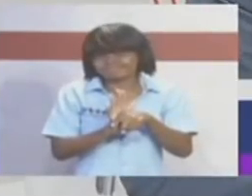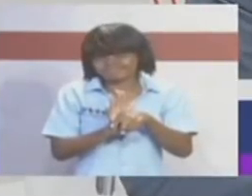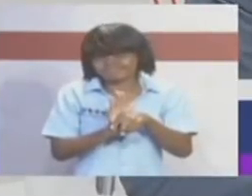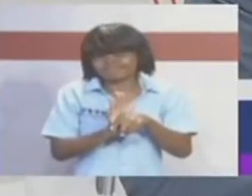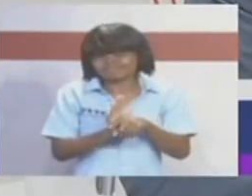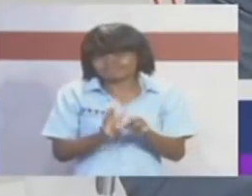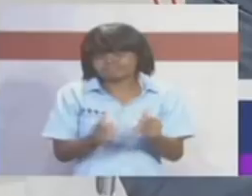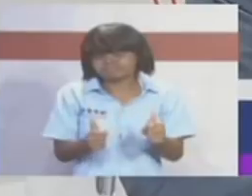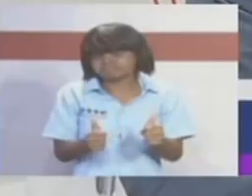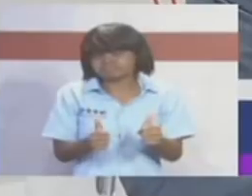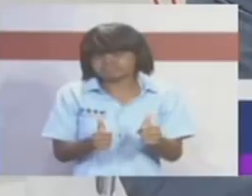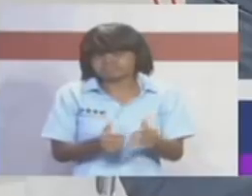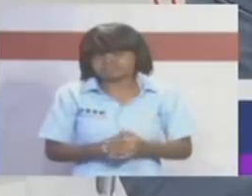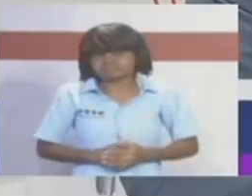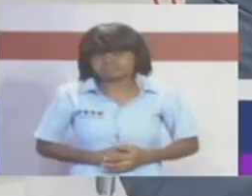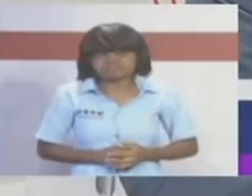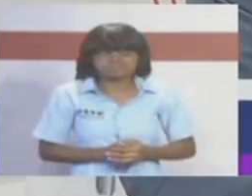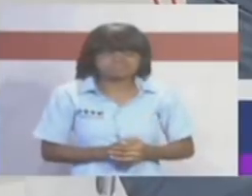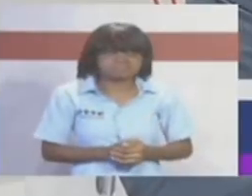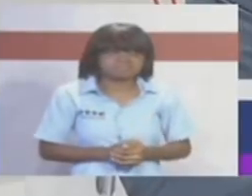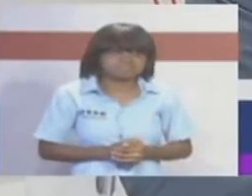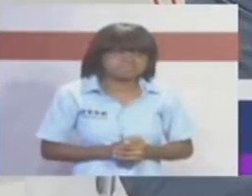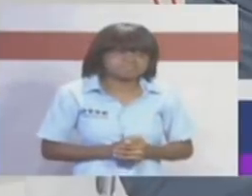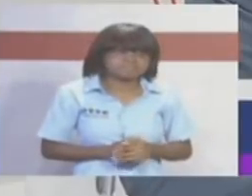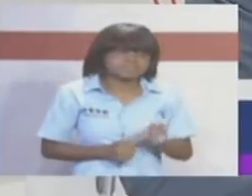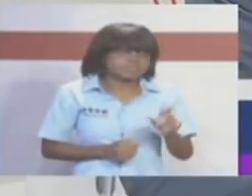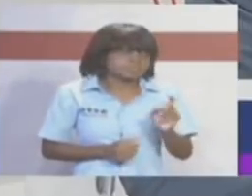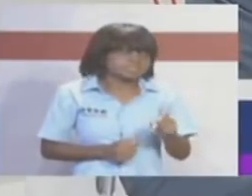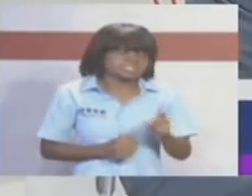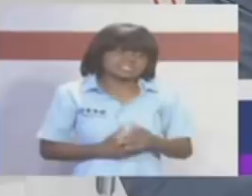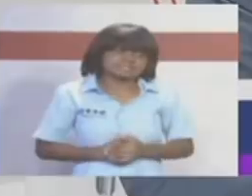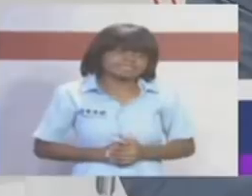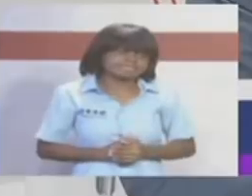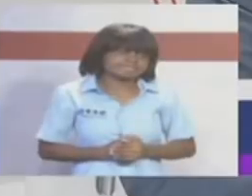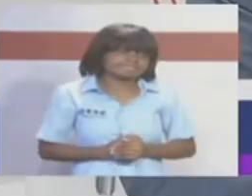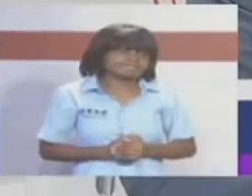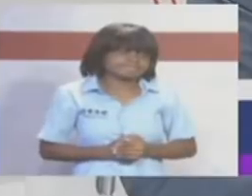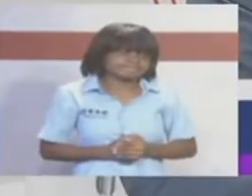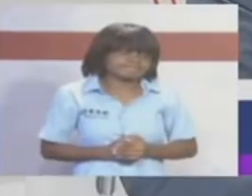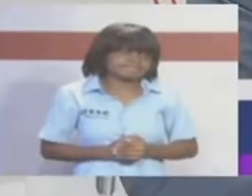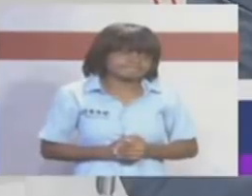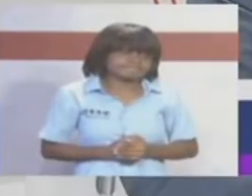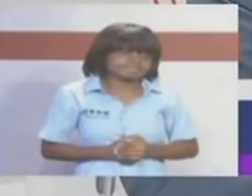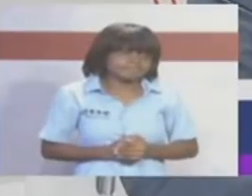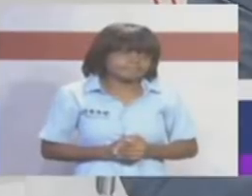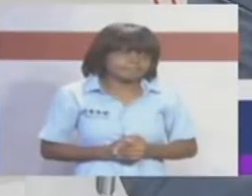boarding their flight. So there's the requirement for that COVID negative status